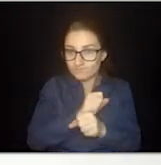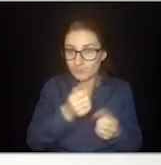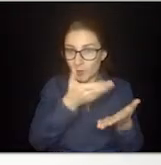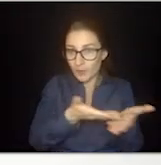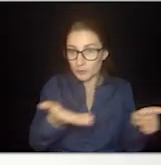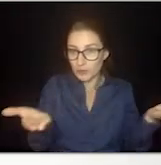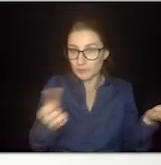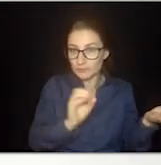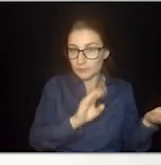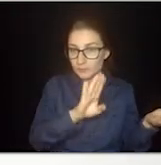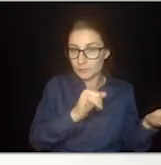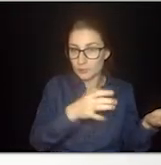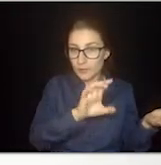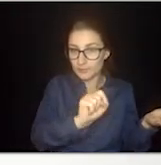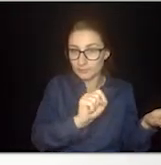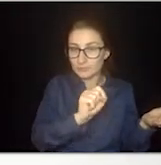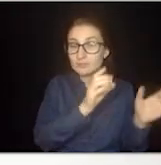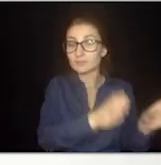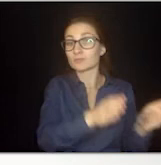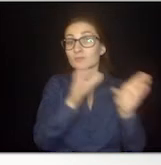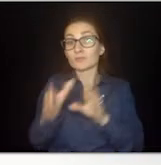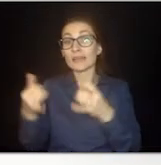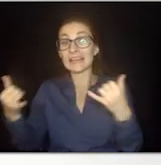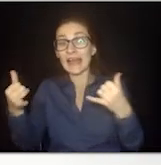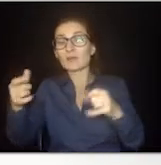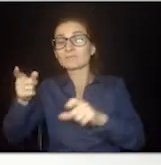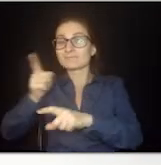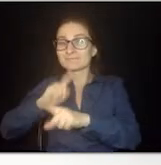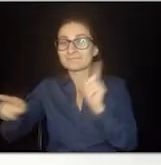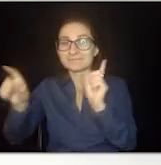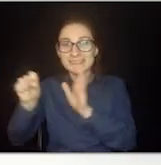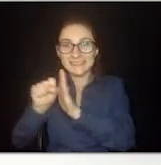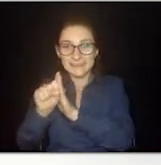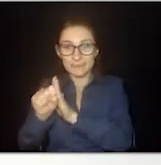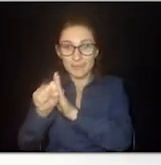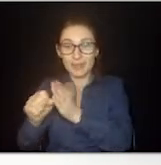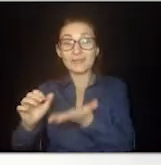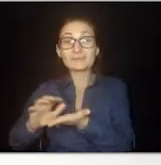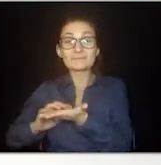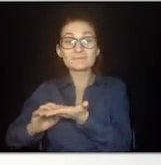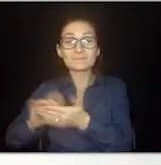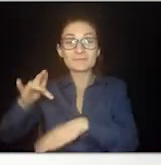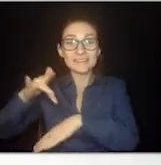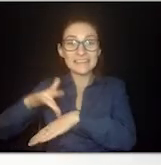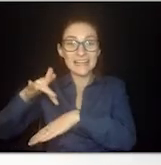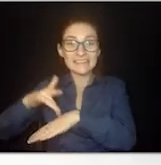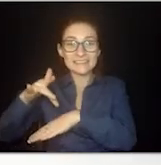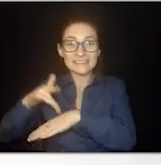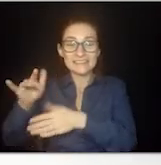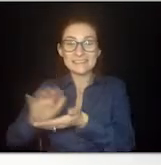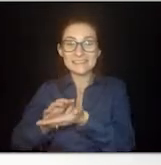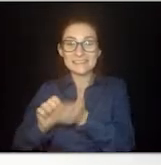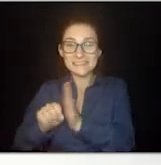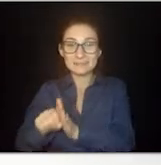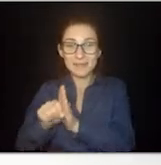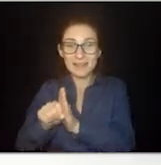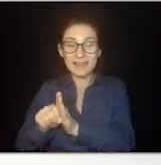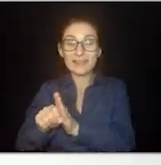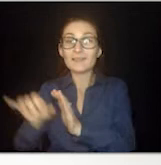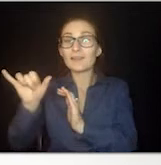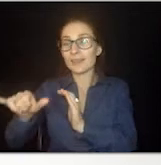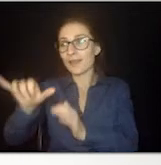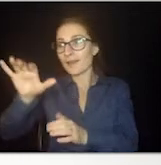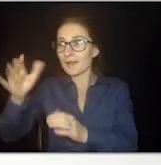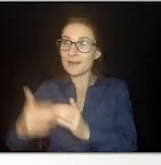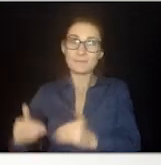actual objects into another kind of symbol, a tactile symbol, and now you've built